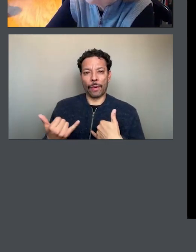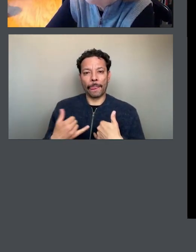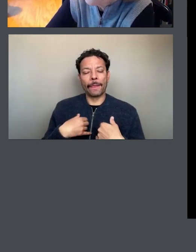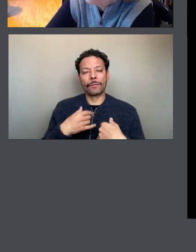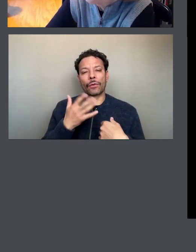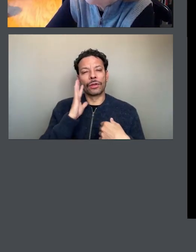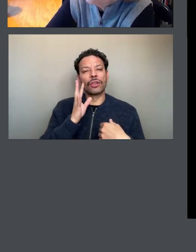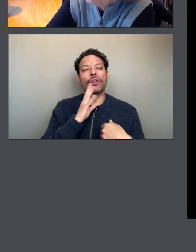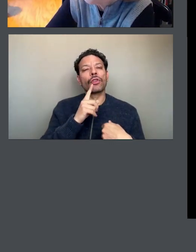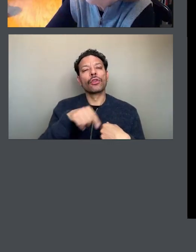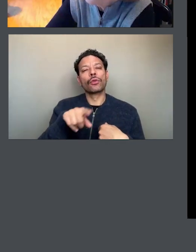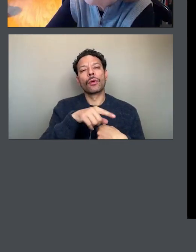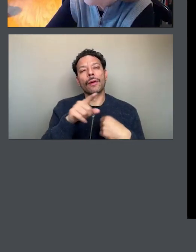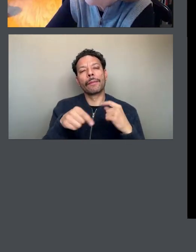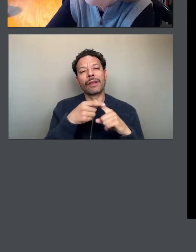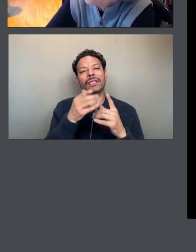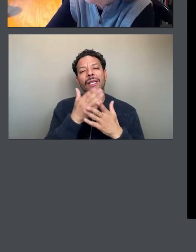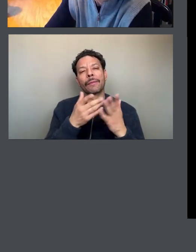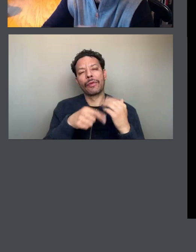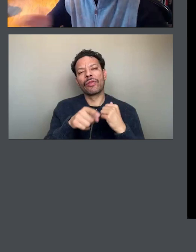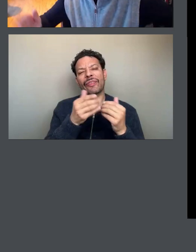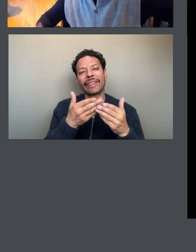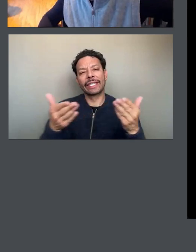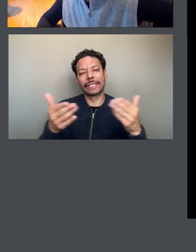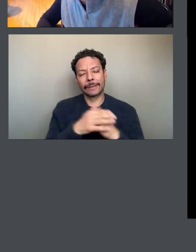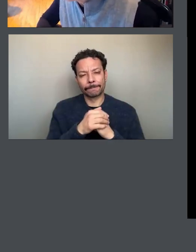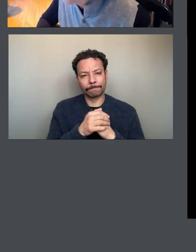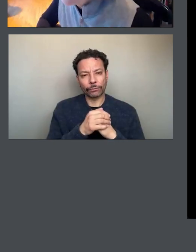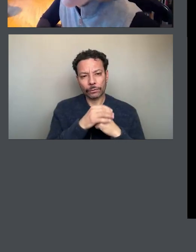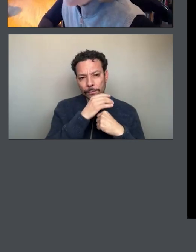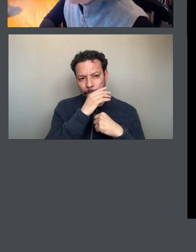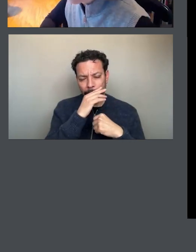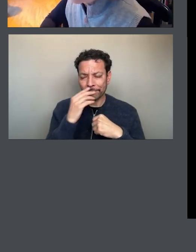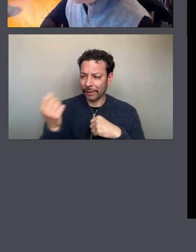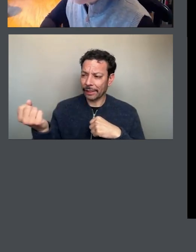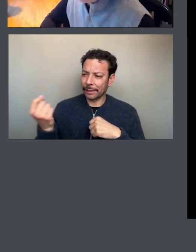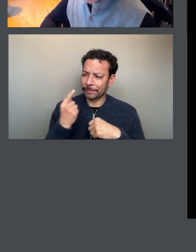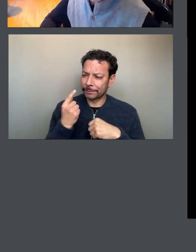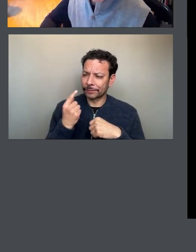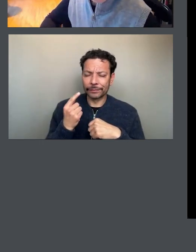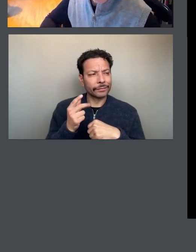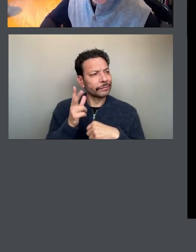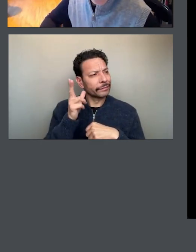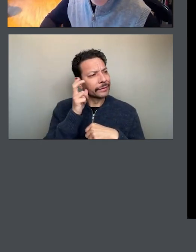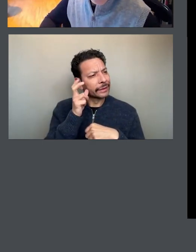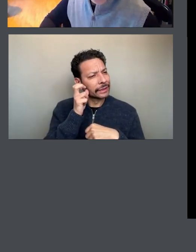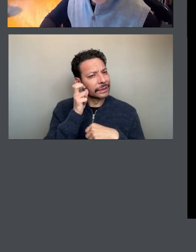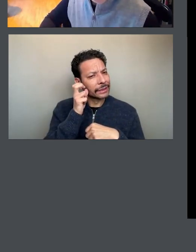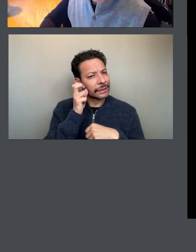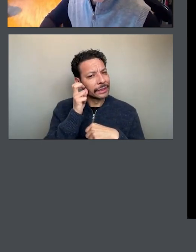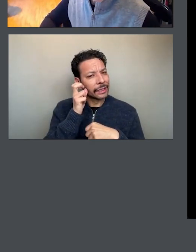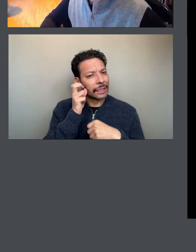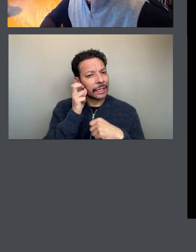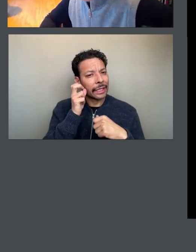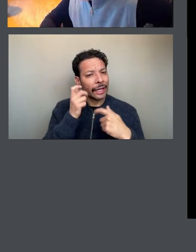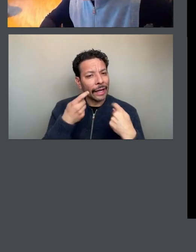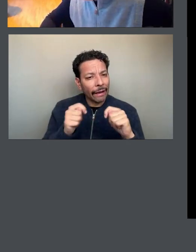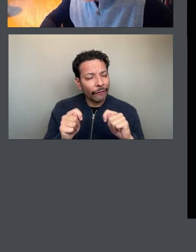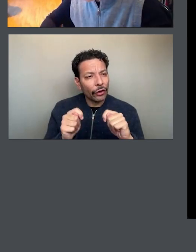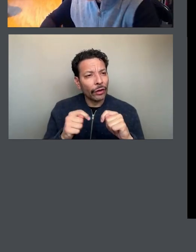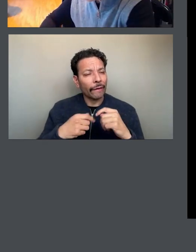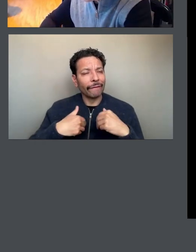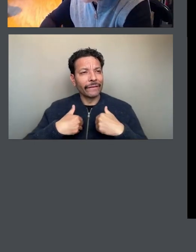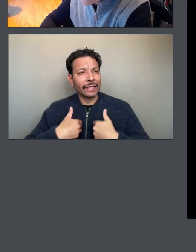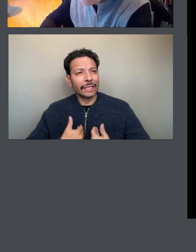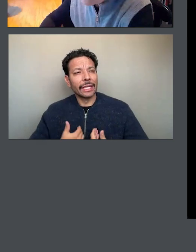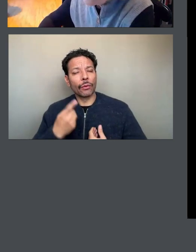with you about some of those things. Someone asked me about listening effort and fatigue. And that's one of those things that we